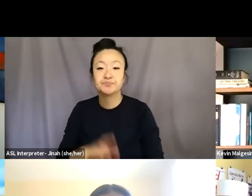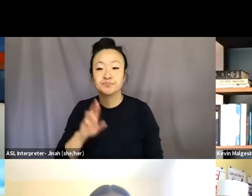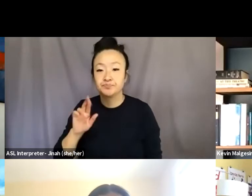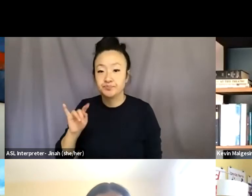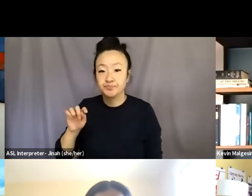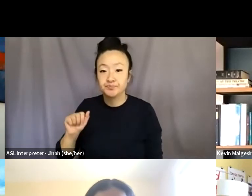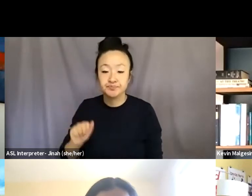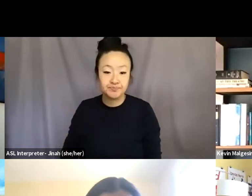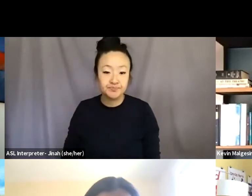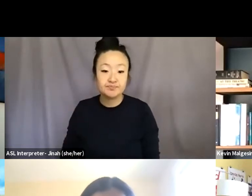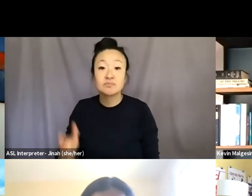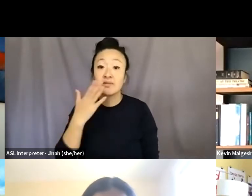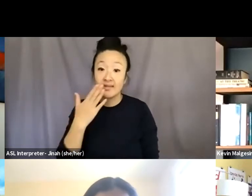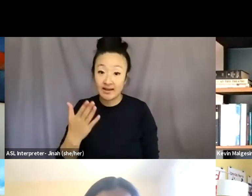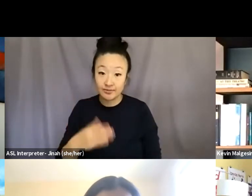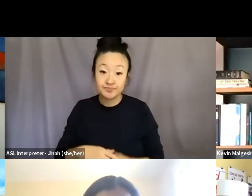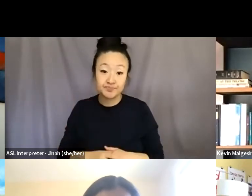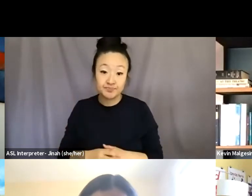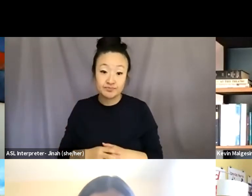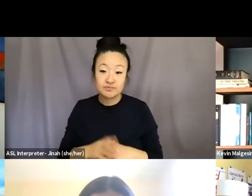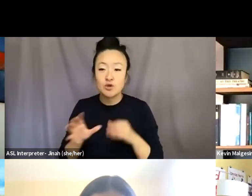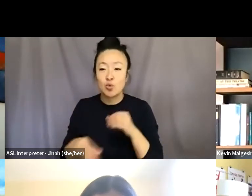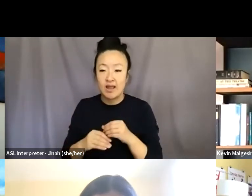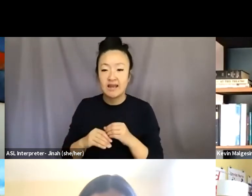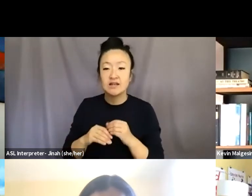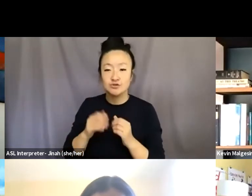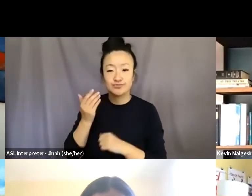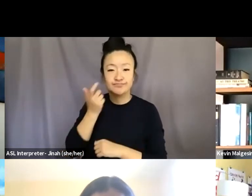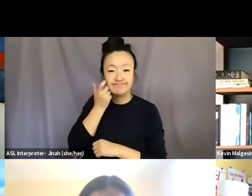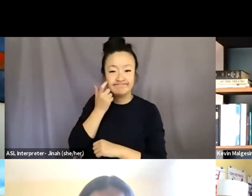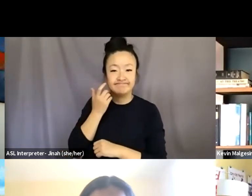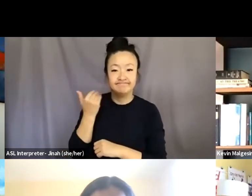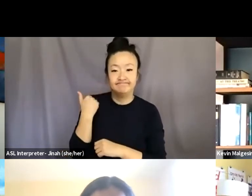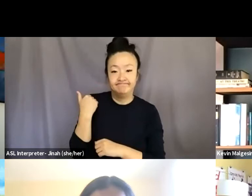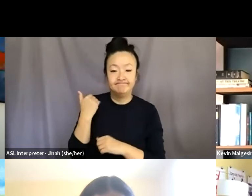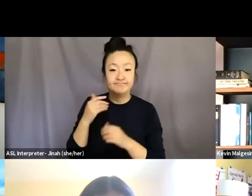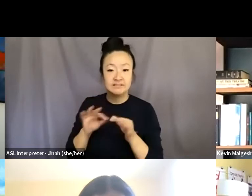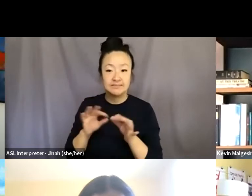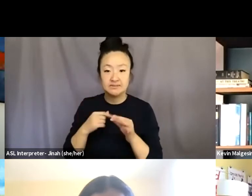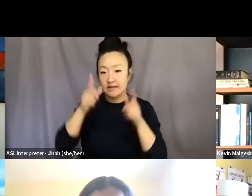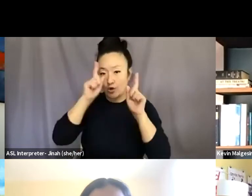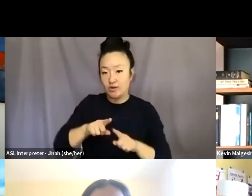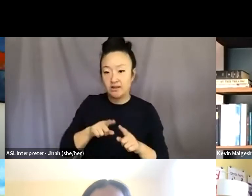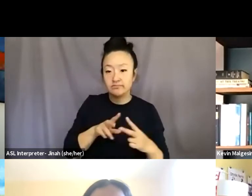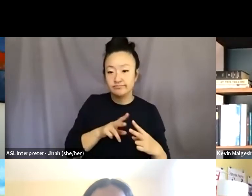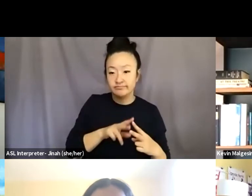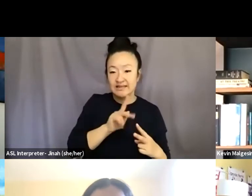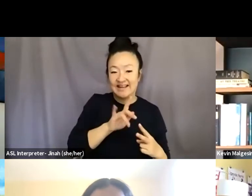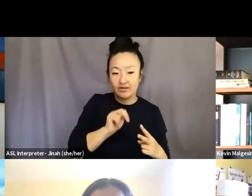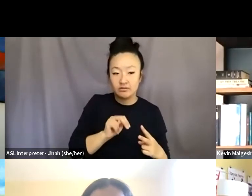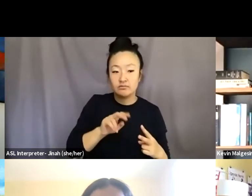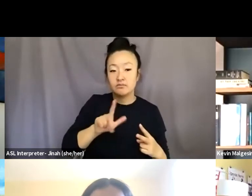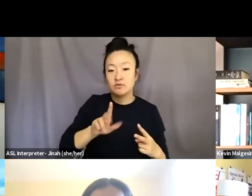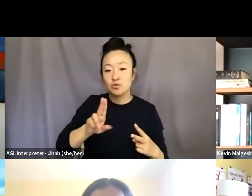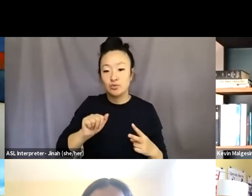So thank you. And adding to Kevin and Lua's, I agree with that. And in addition to all